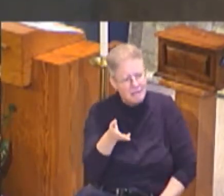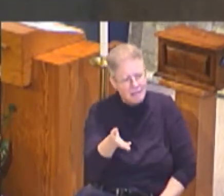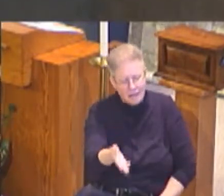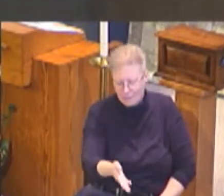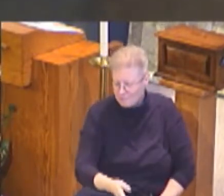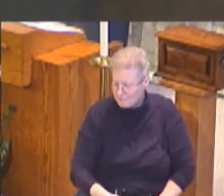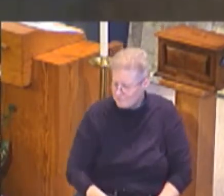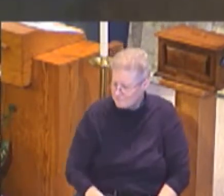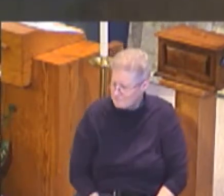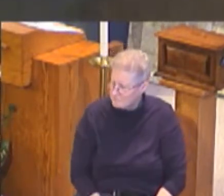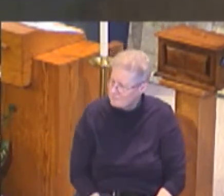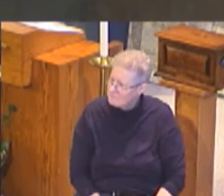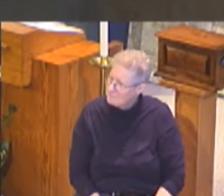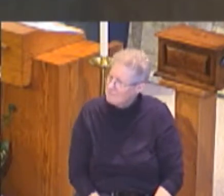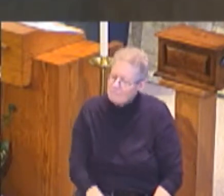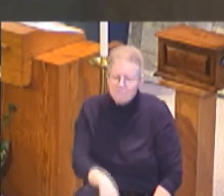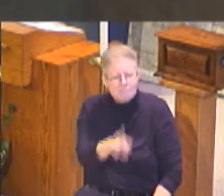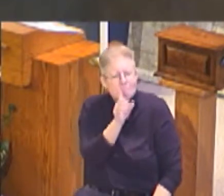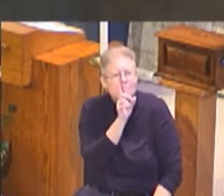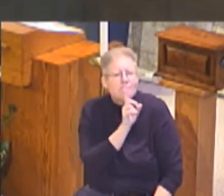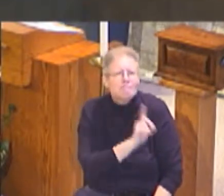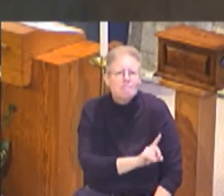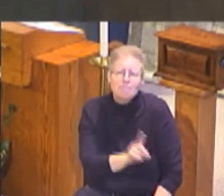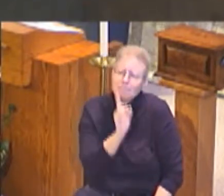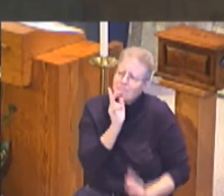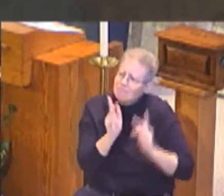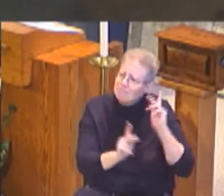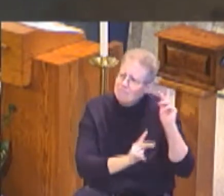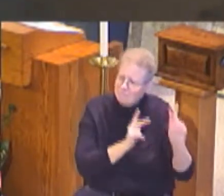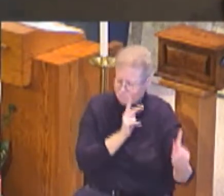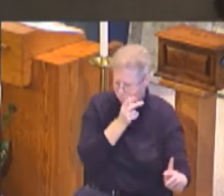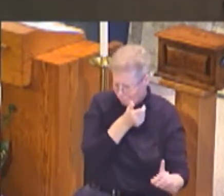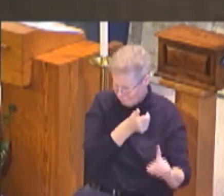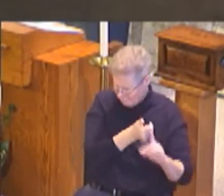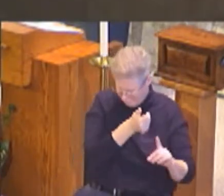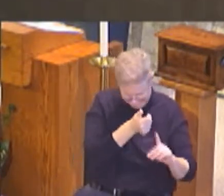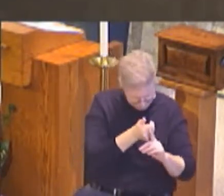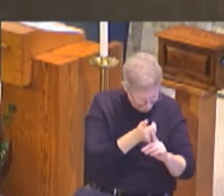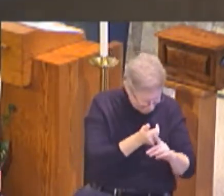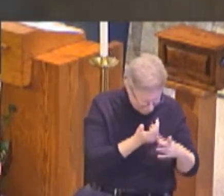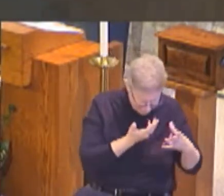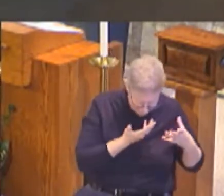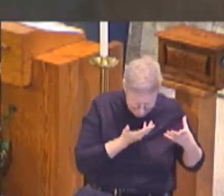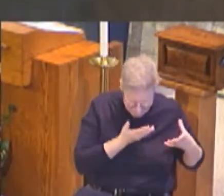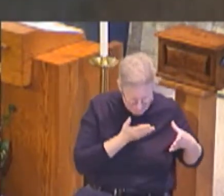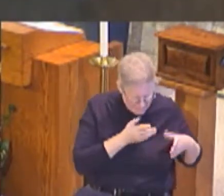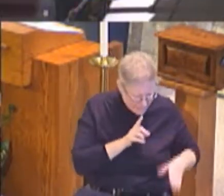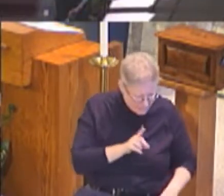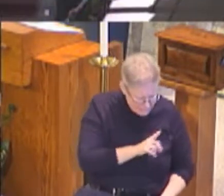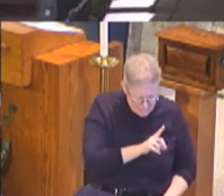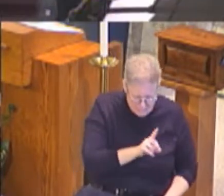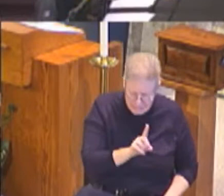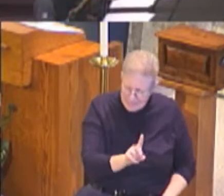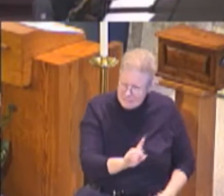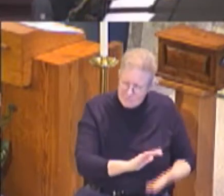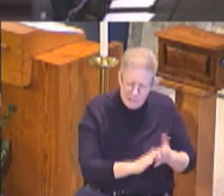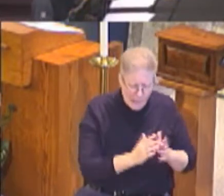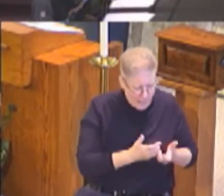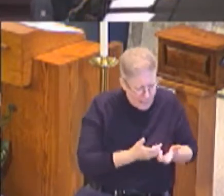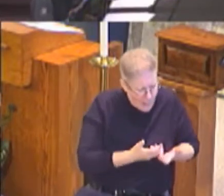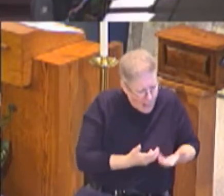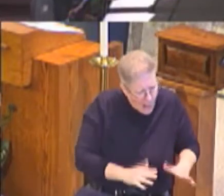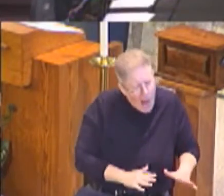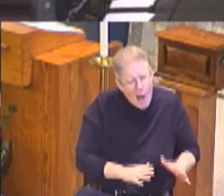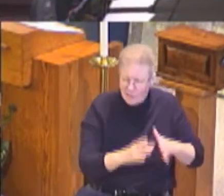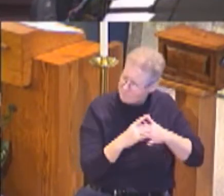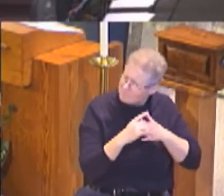take me to the lonely ones who somehow lost their way.